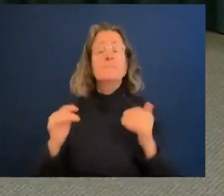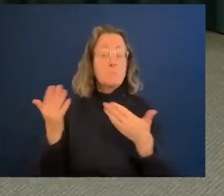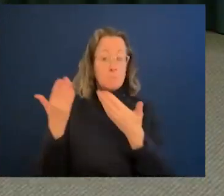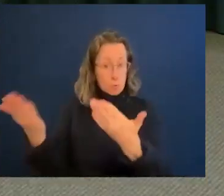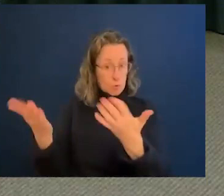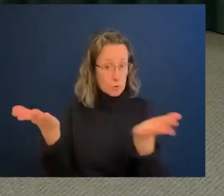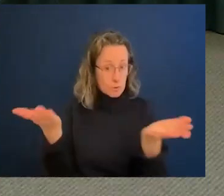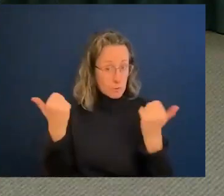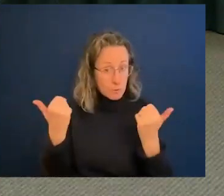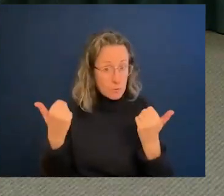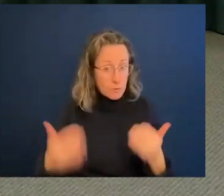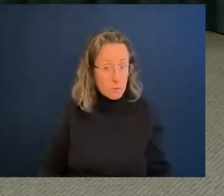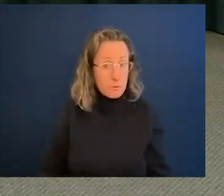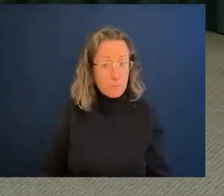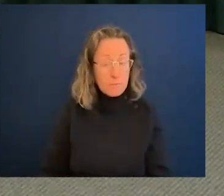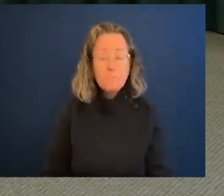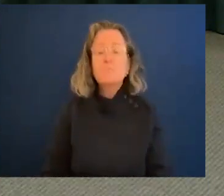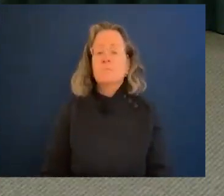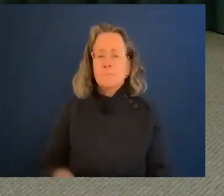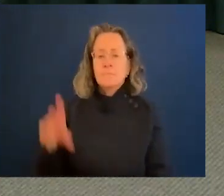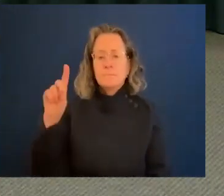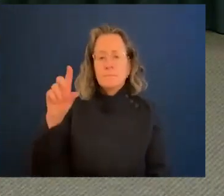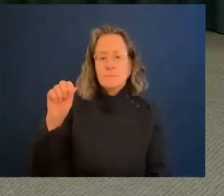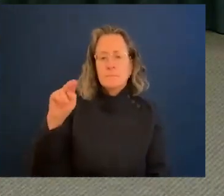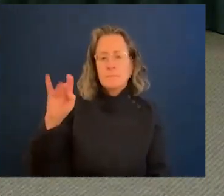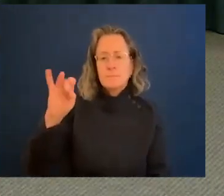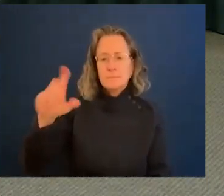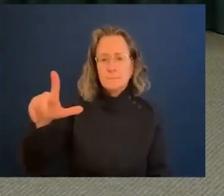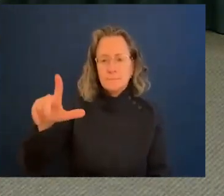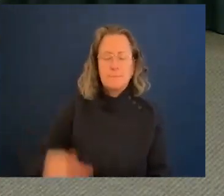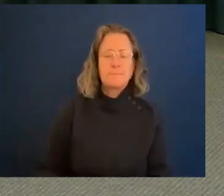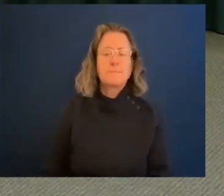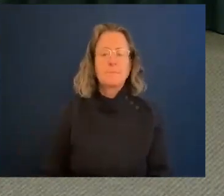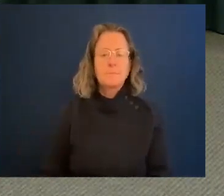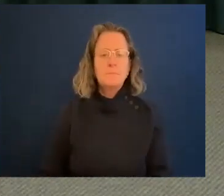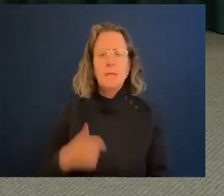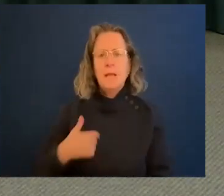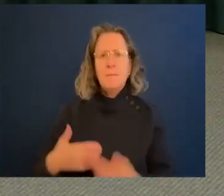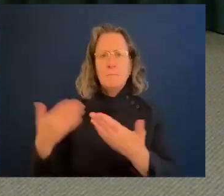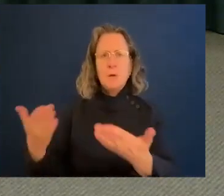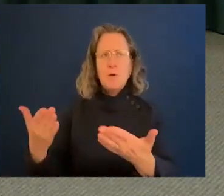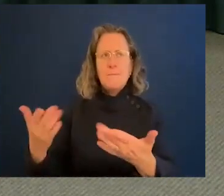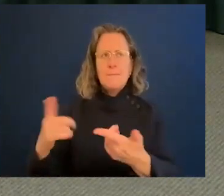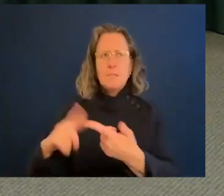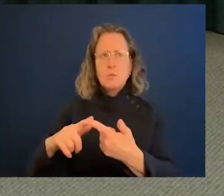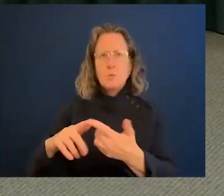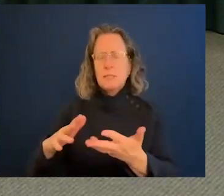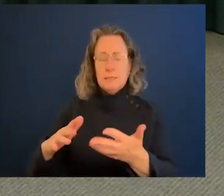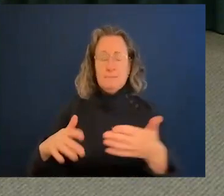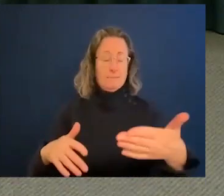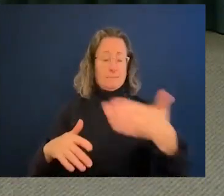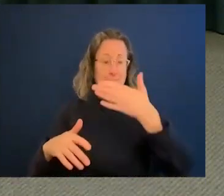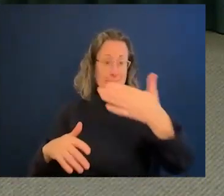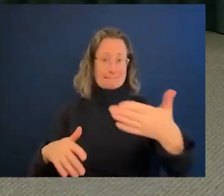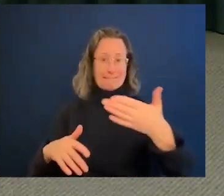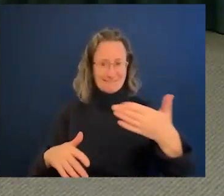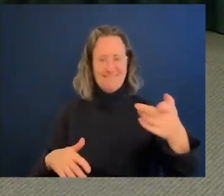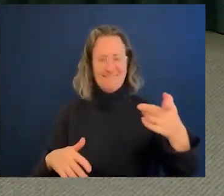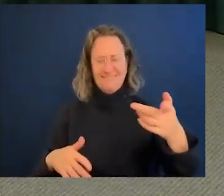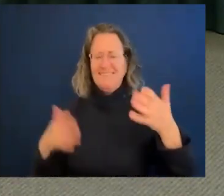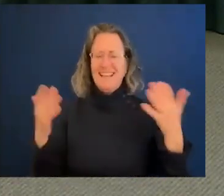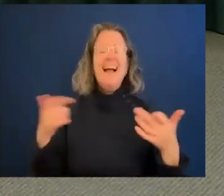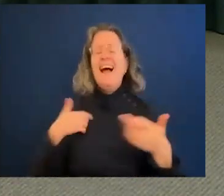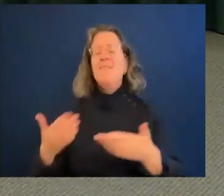we're gonna make Daniel uh I moved to oh my Lord very far away to approve the consent agenda as